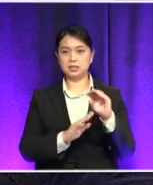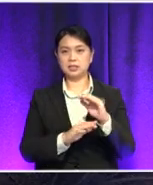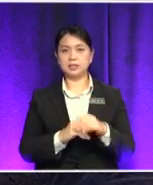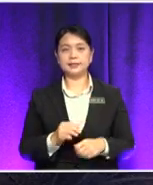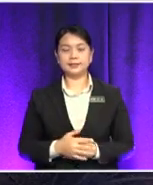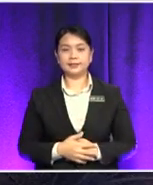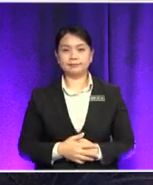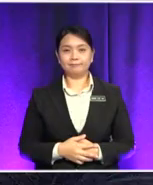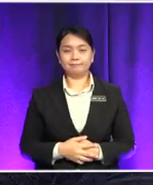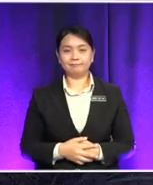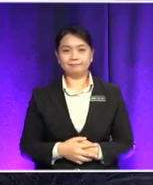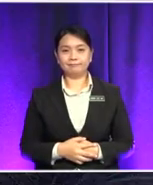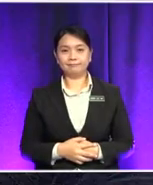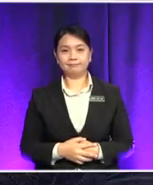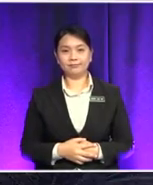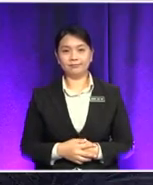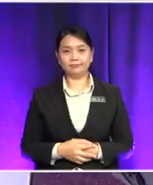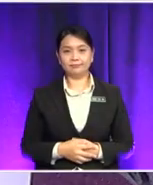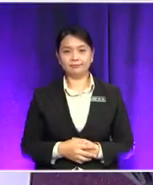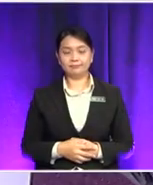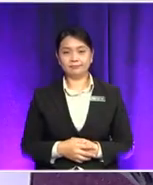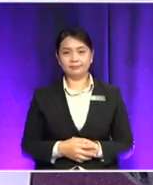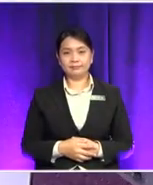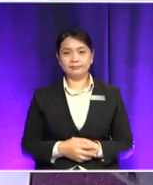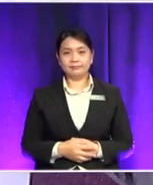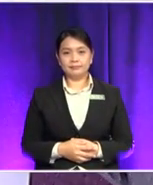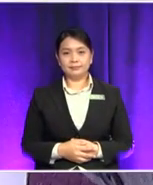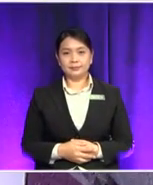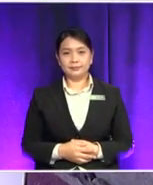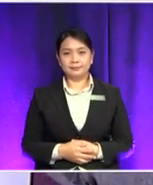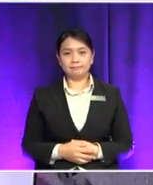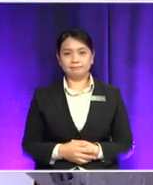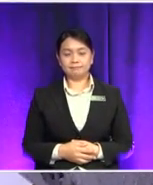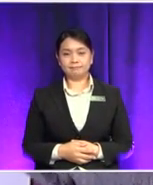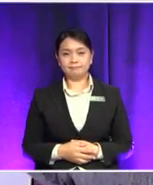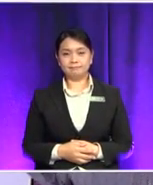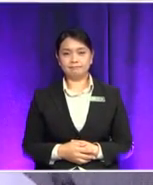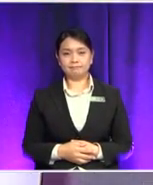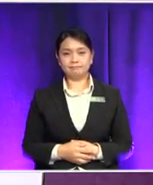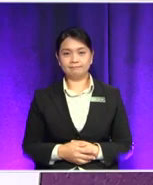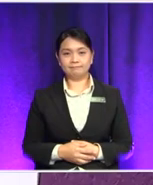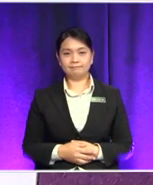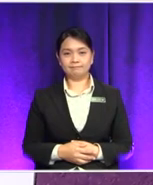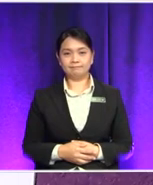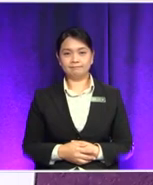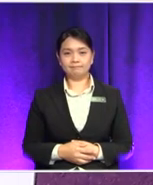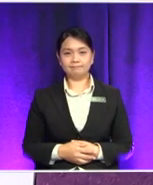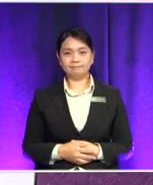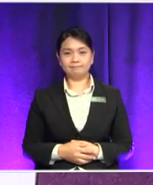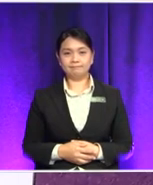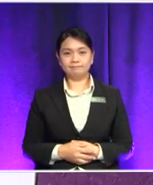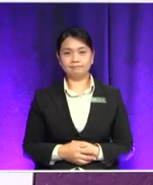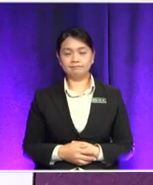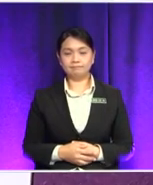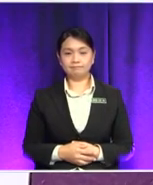you can stick to the answers. So this one goes here. Yes. Point number 6 refers to specific points made in the